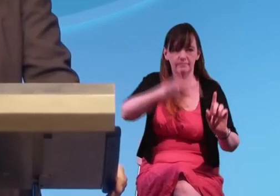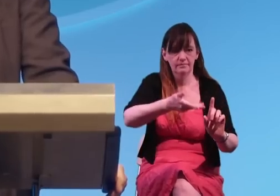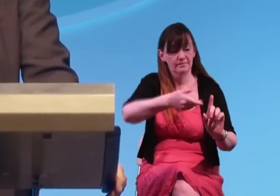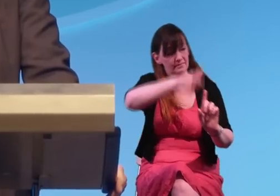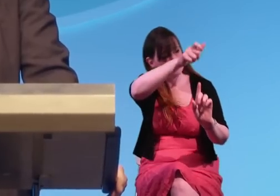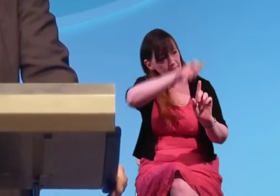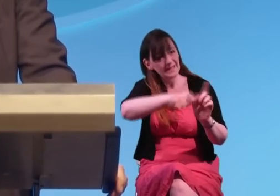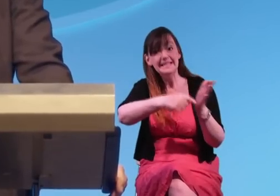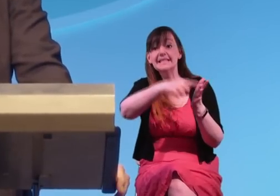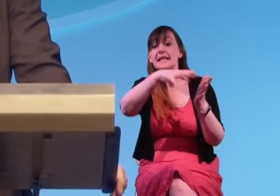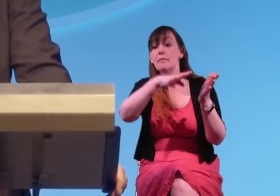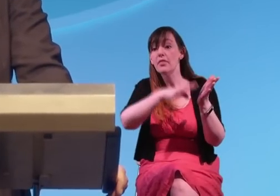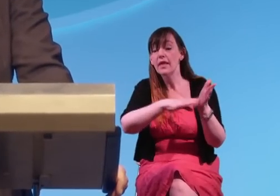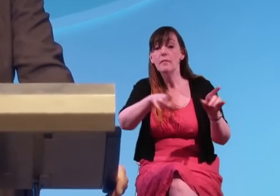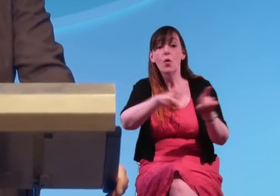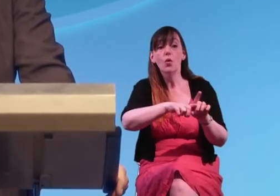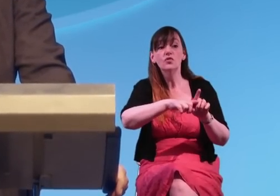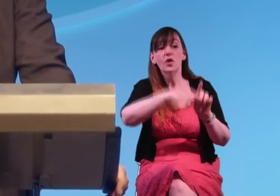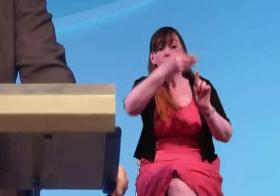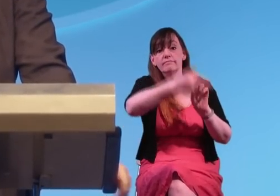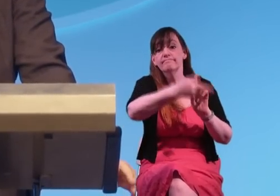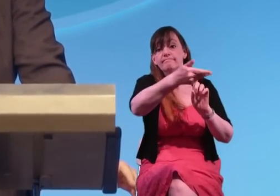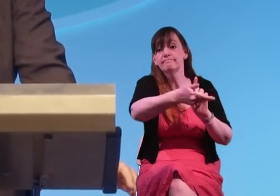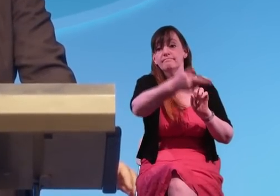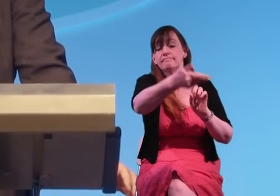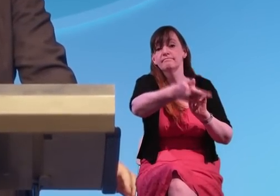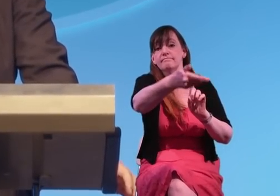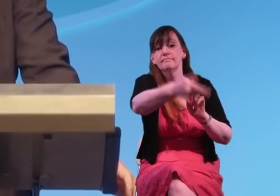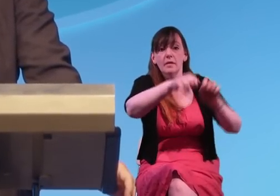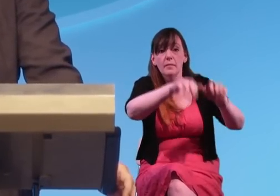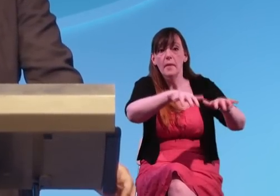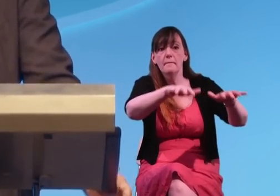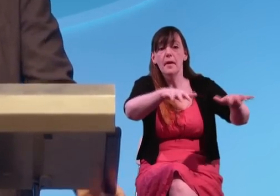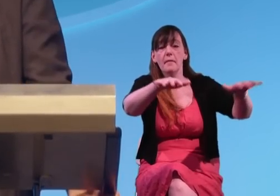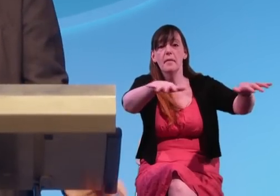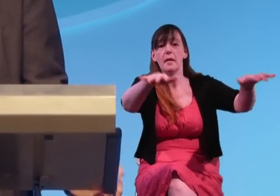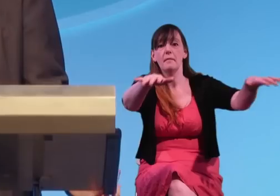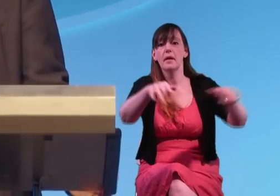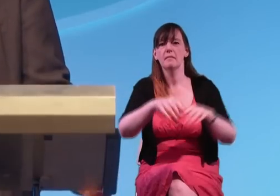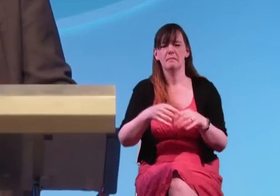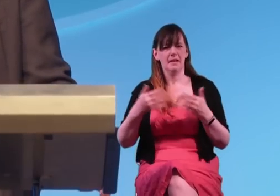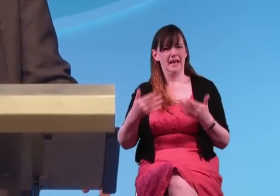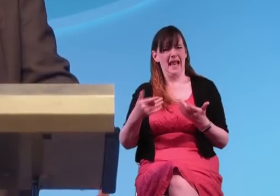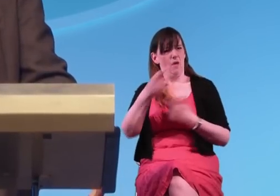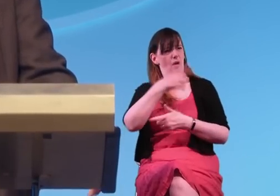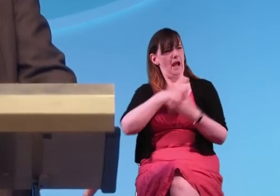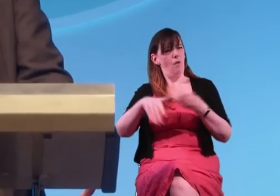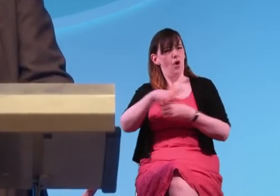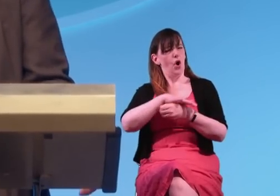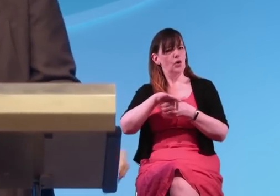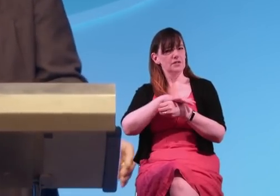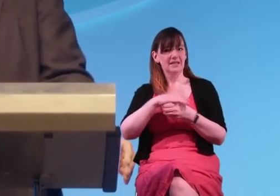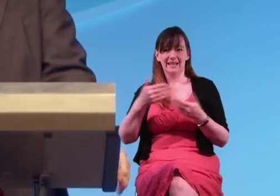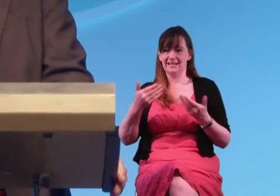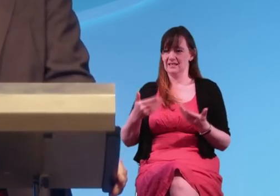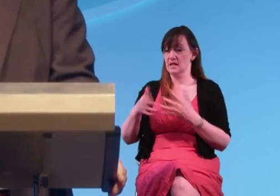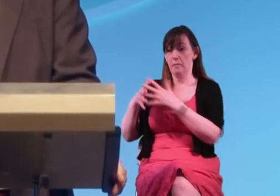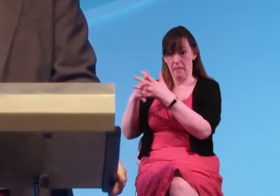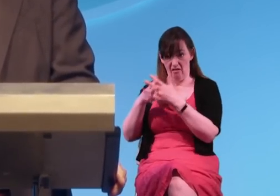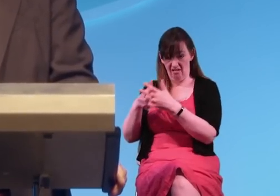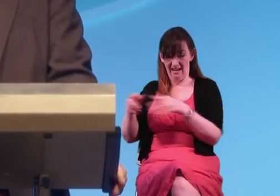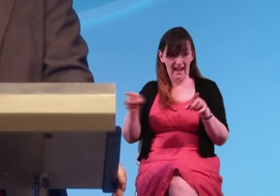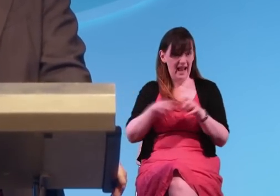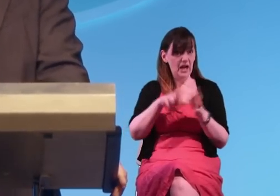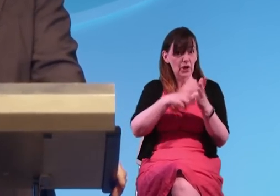of Timothy, but then others who will follow. And if you think about it today in our contemporary context, both in the United States and here